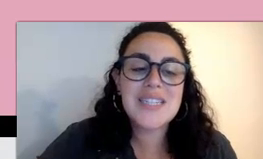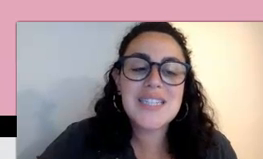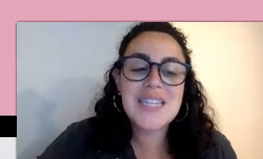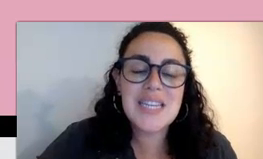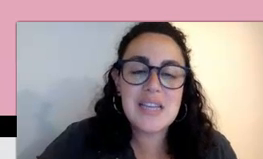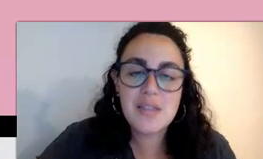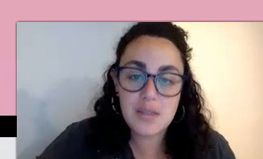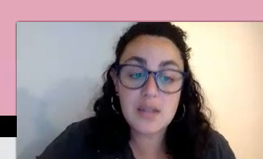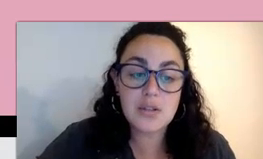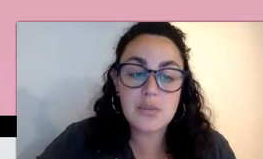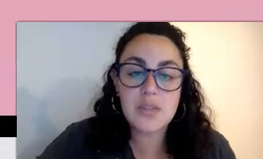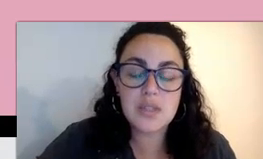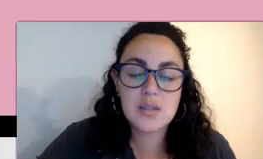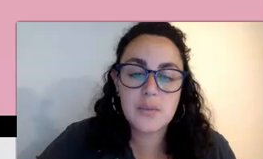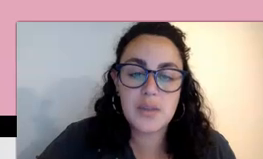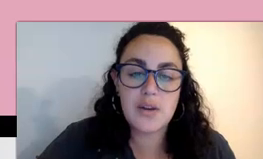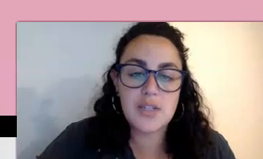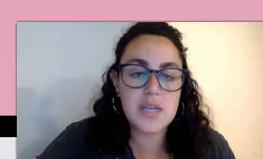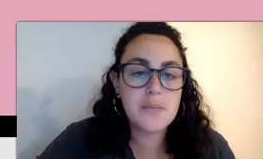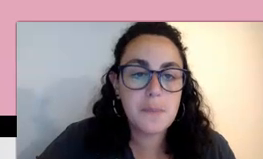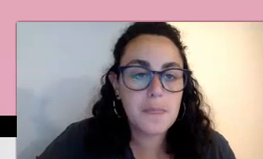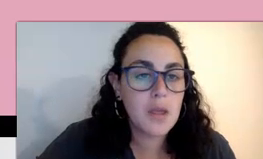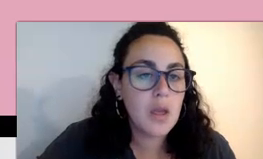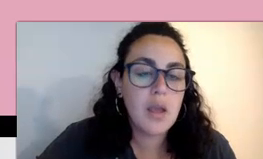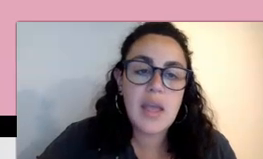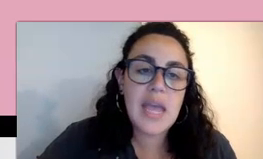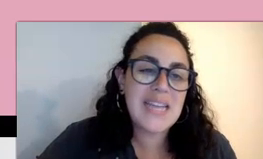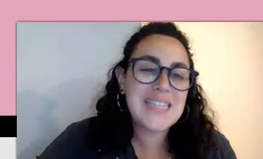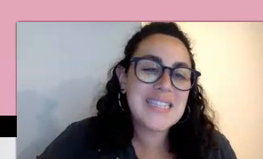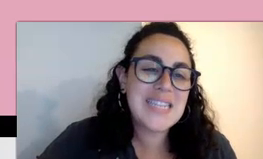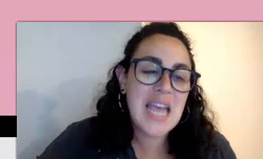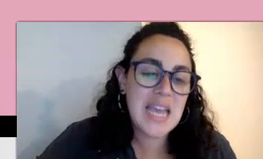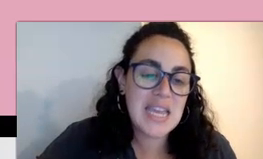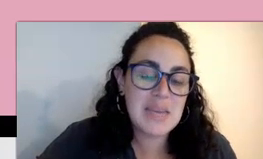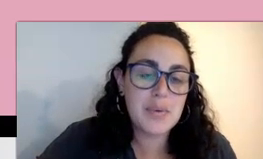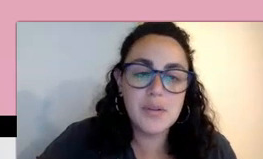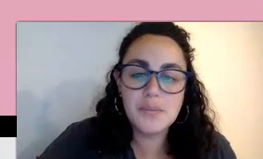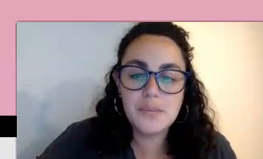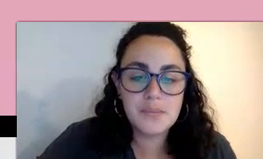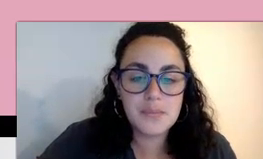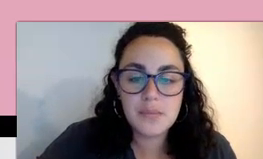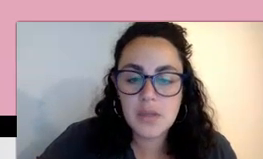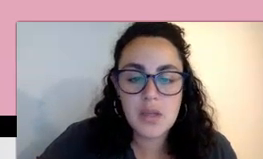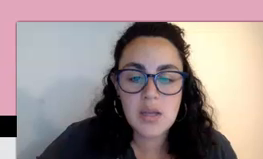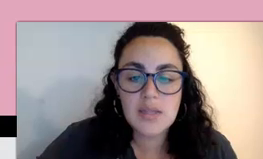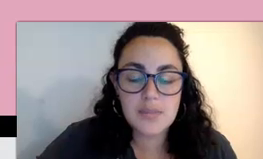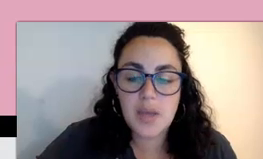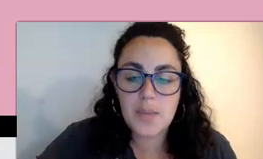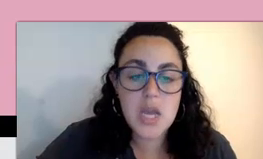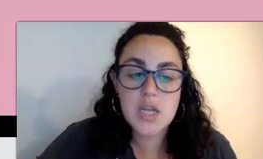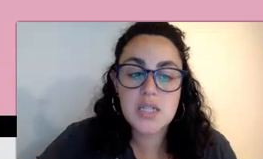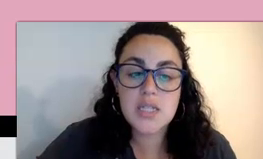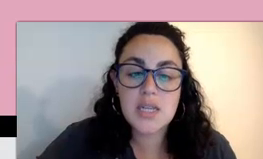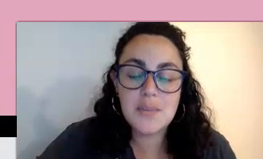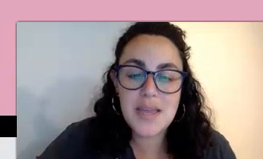your teeth. That starts with T, with the letter T. A table. Some